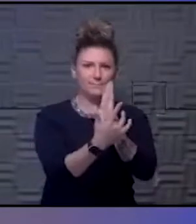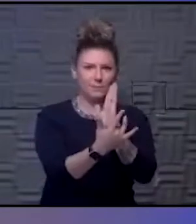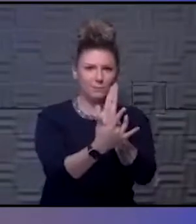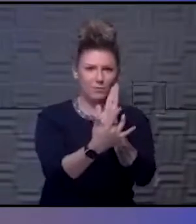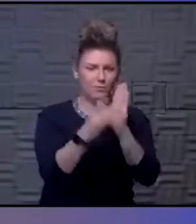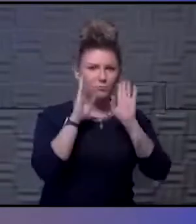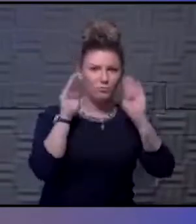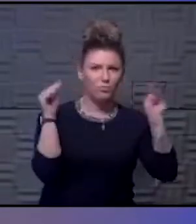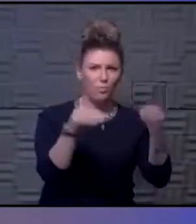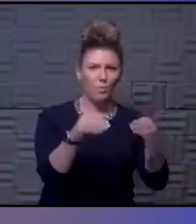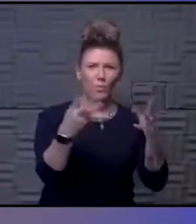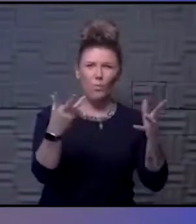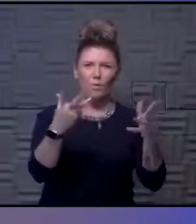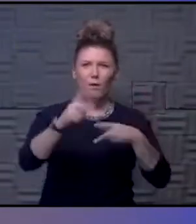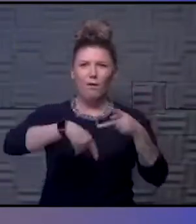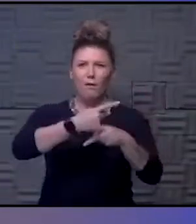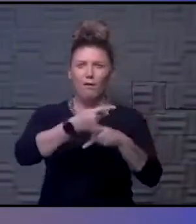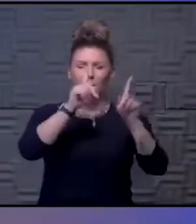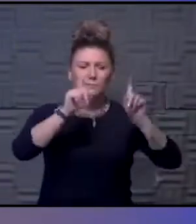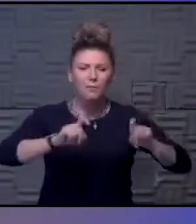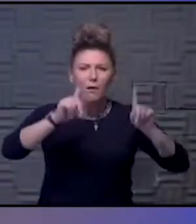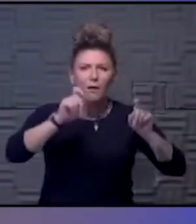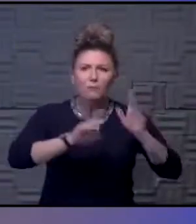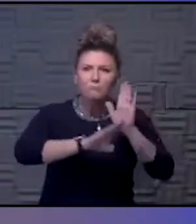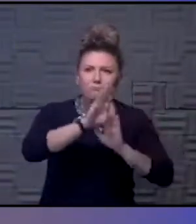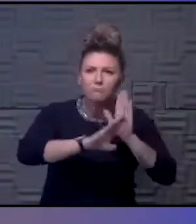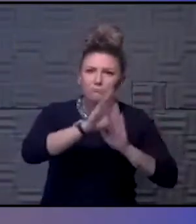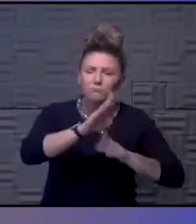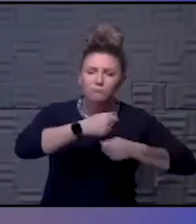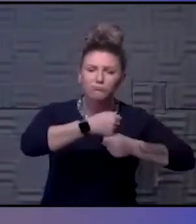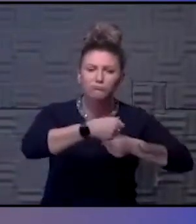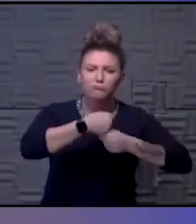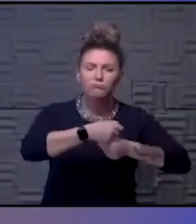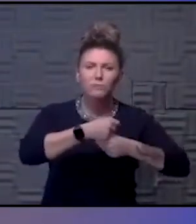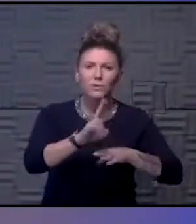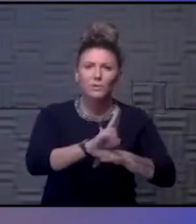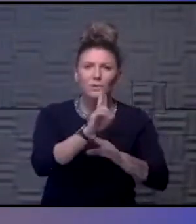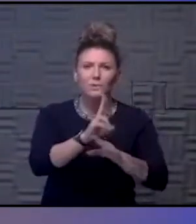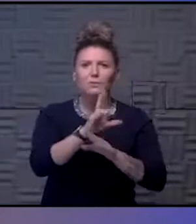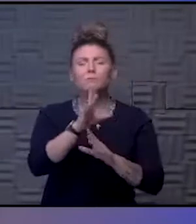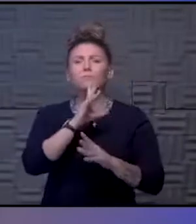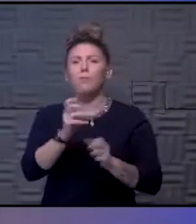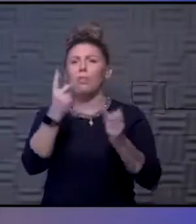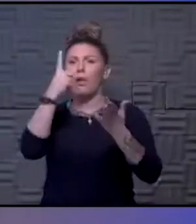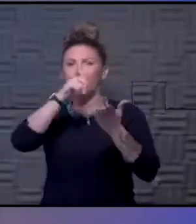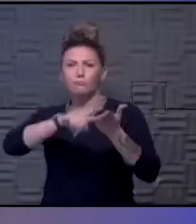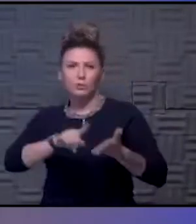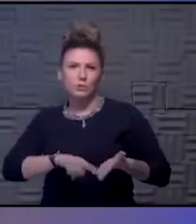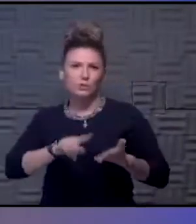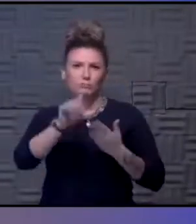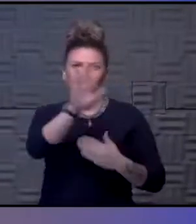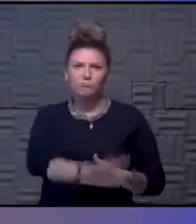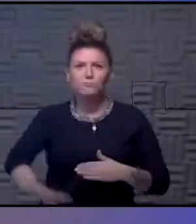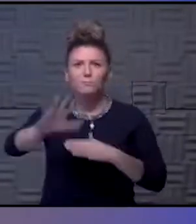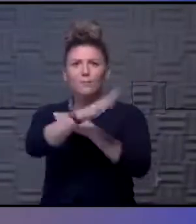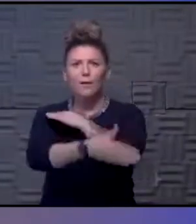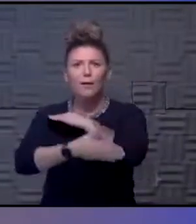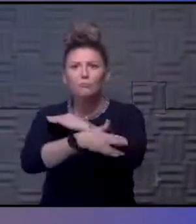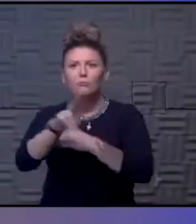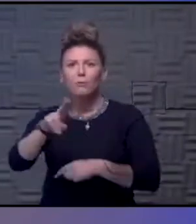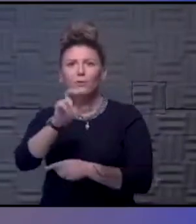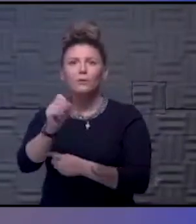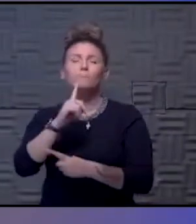platform. What kind of tests can we actually develop and put up? And so there are a bunch of researchers around the country who are currently working on